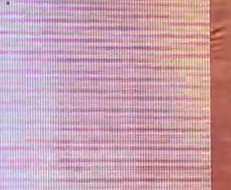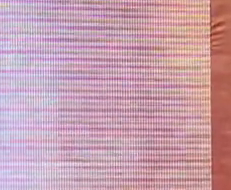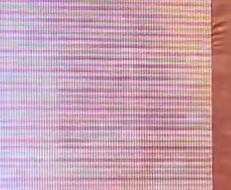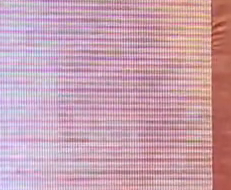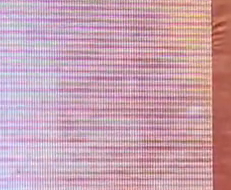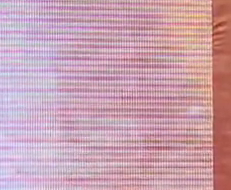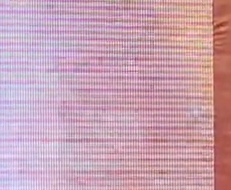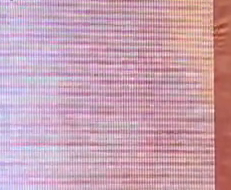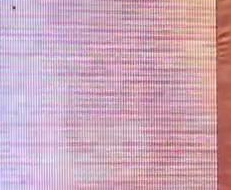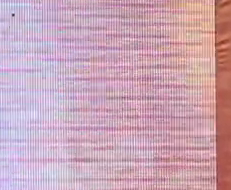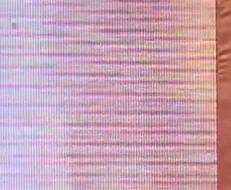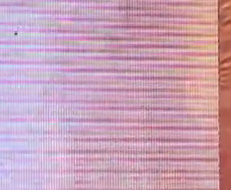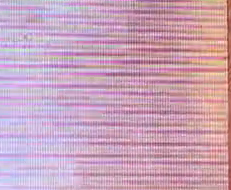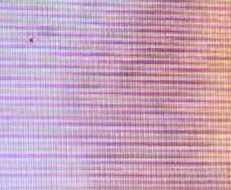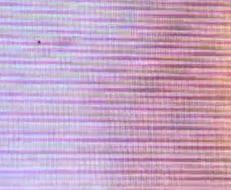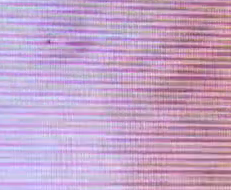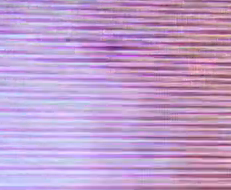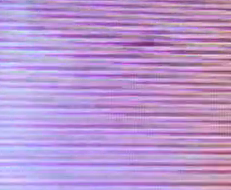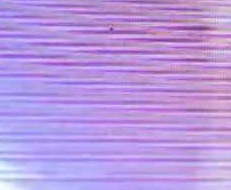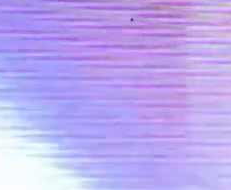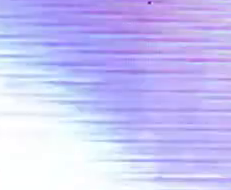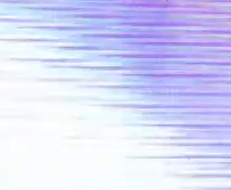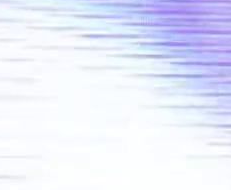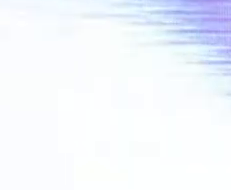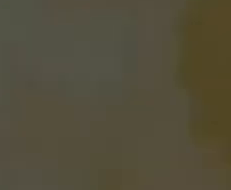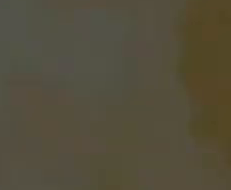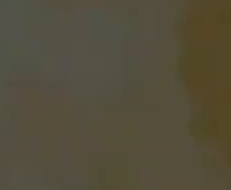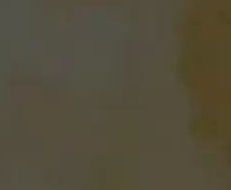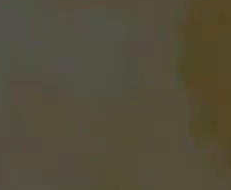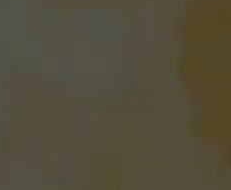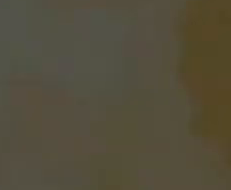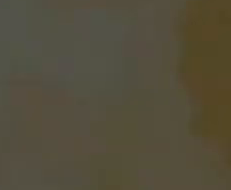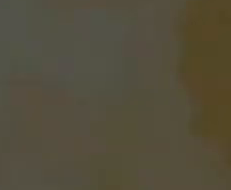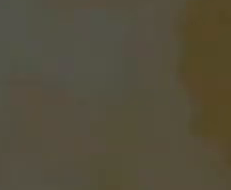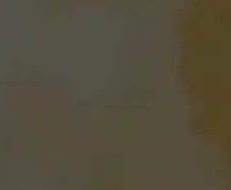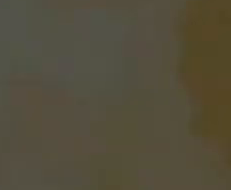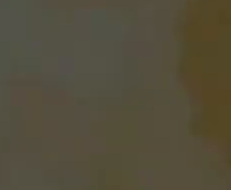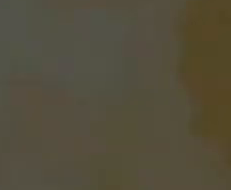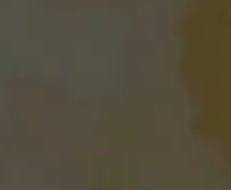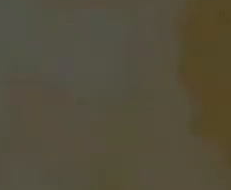I would just like...